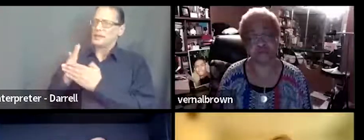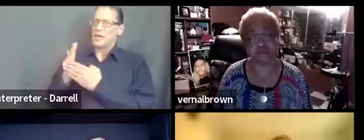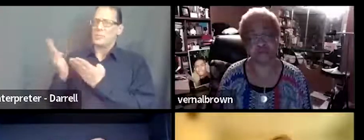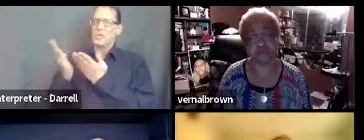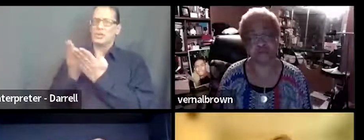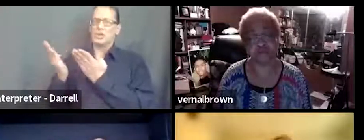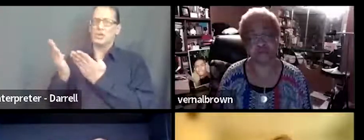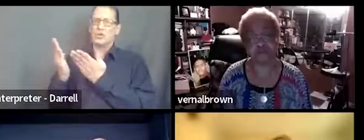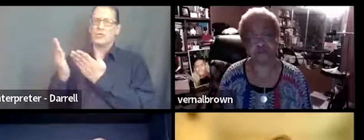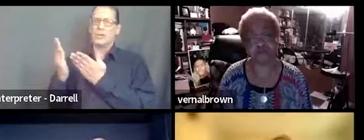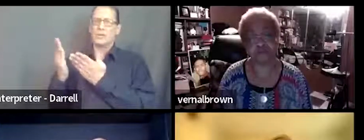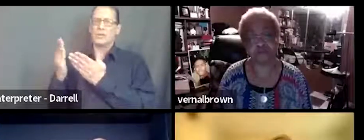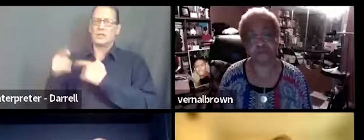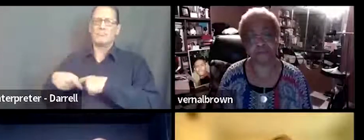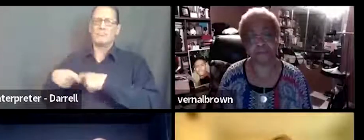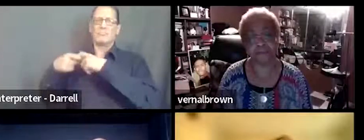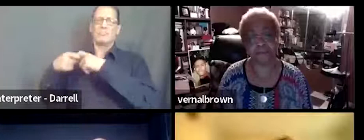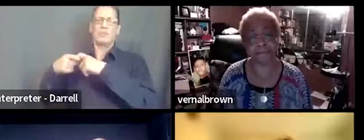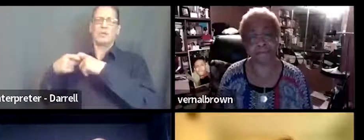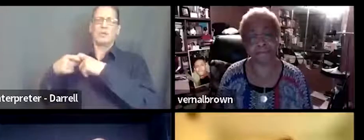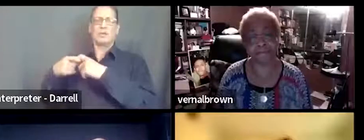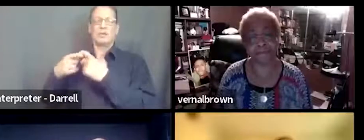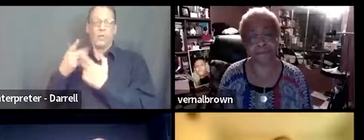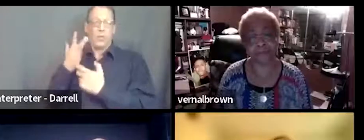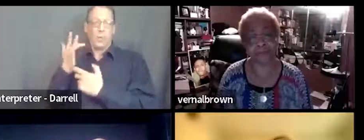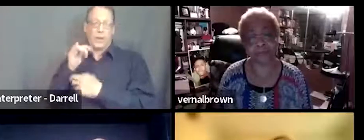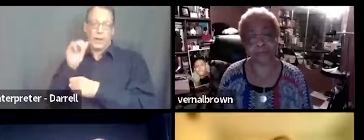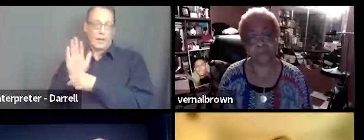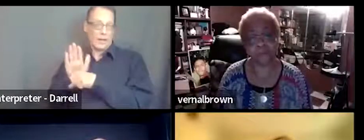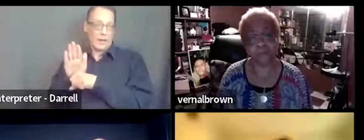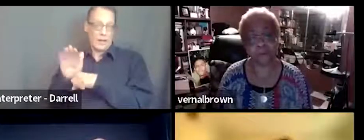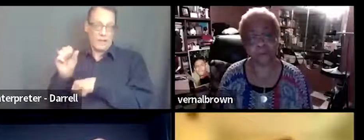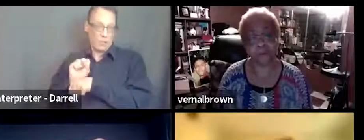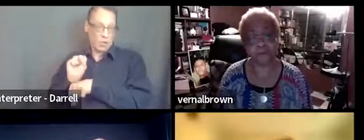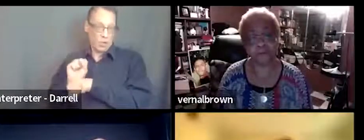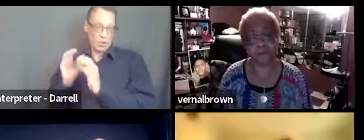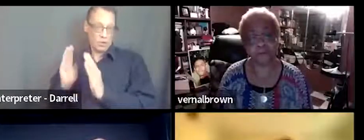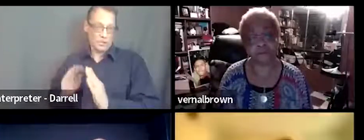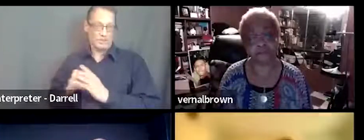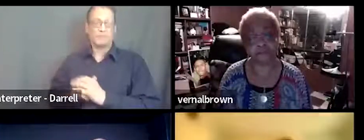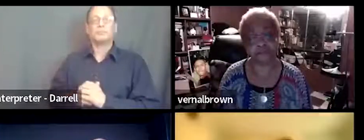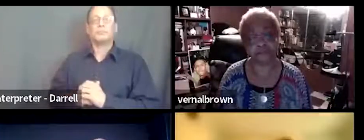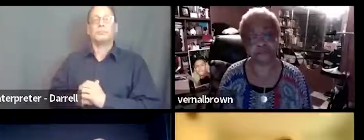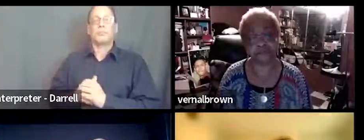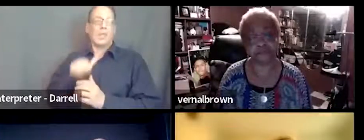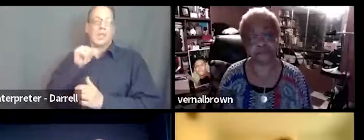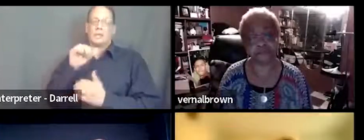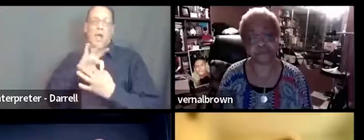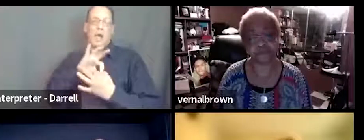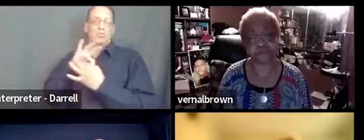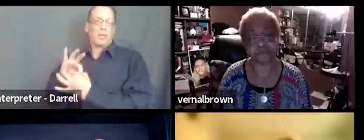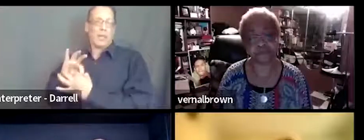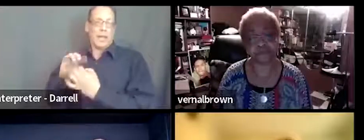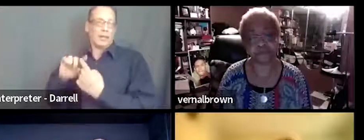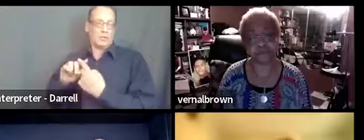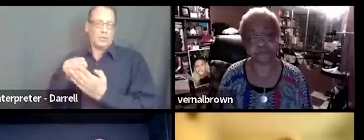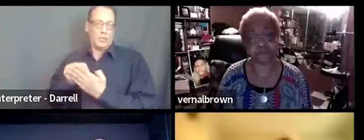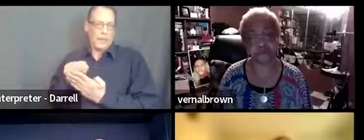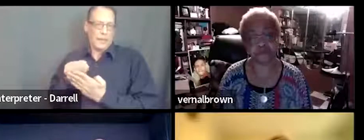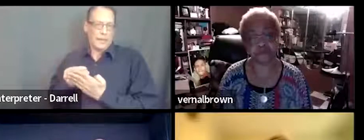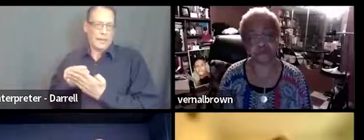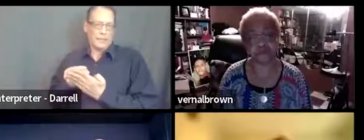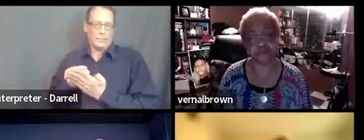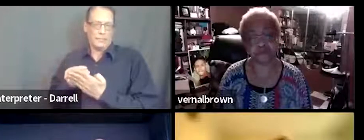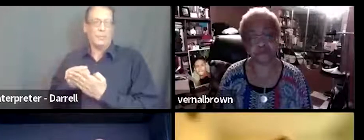disruption associated with labor availability that has nothing to do with our financial availability, does have to do